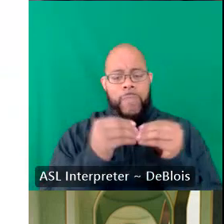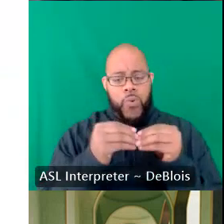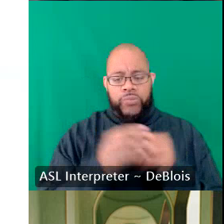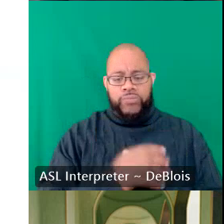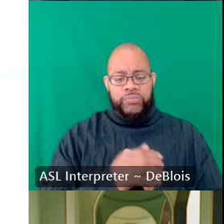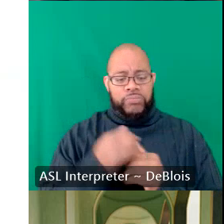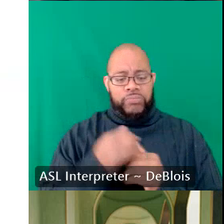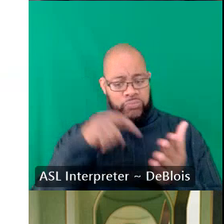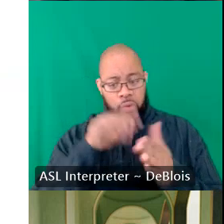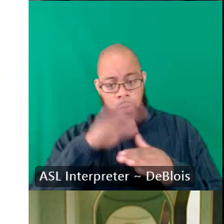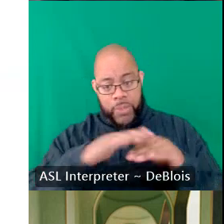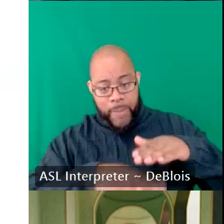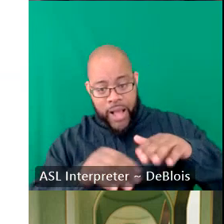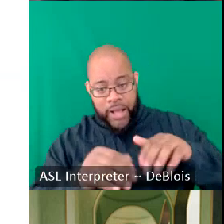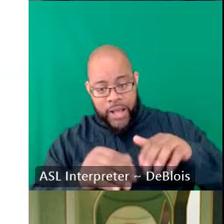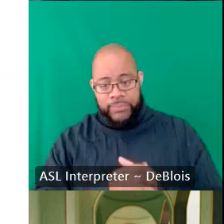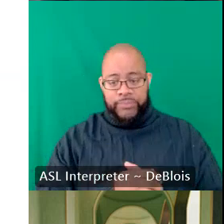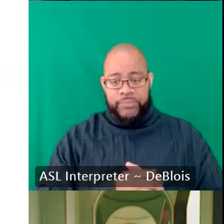at the bottom.